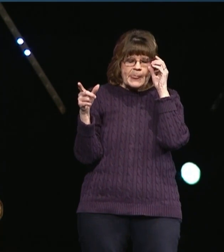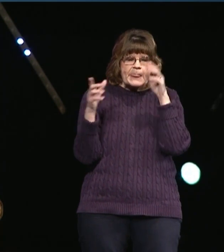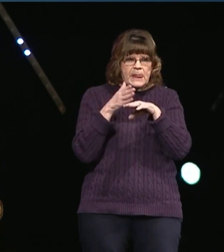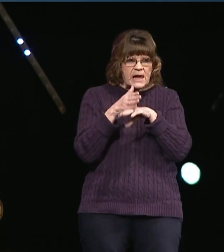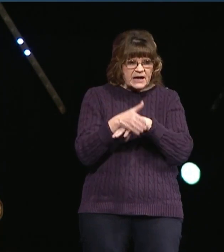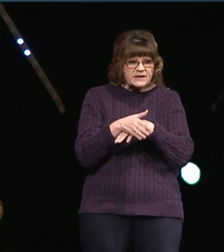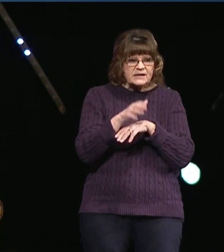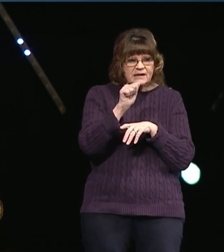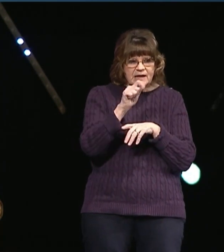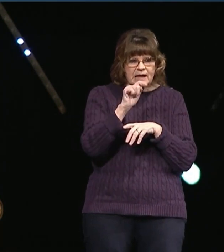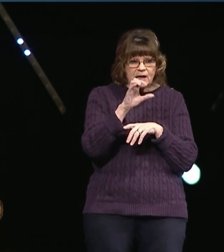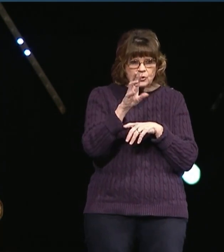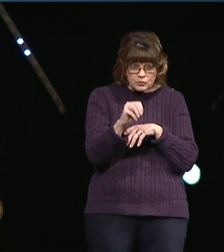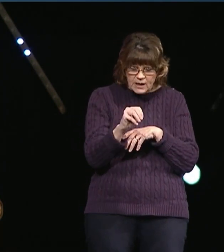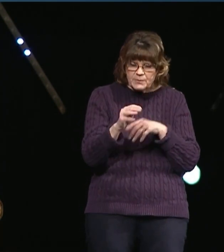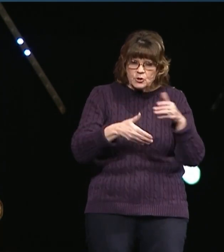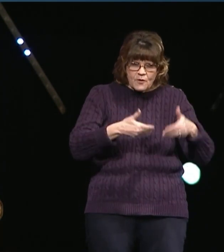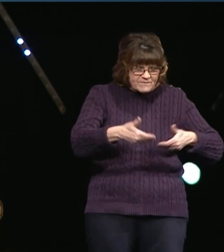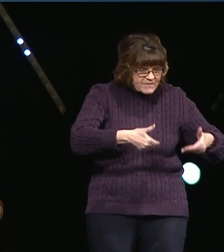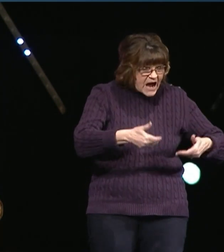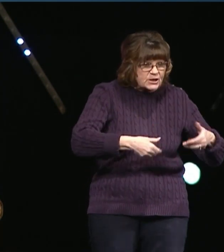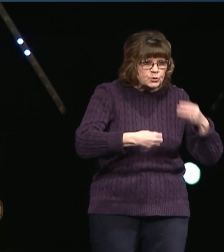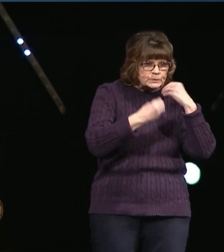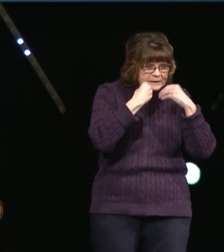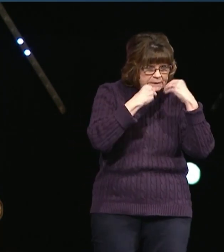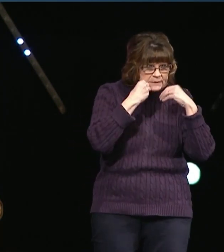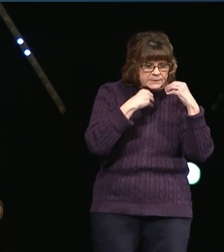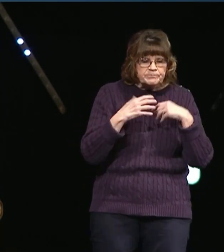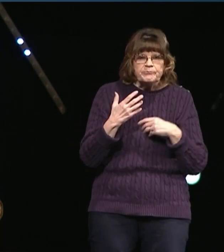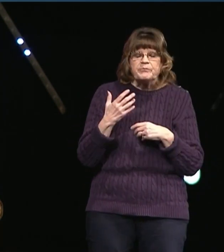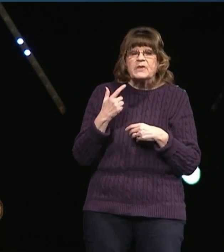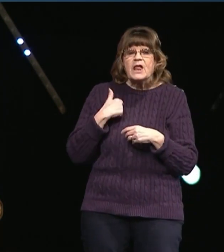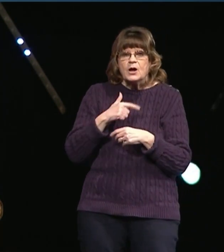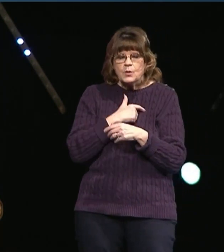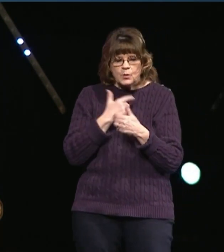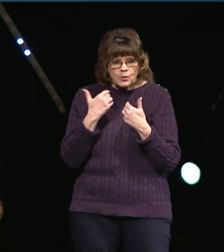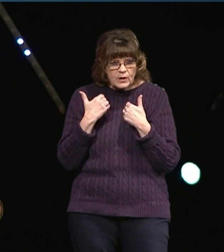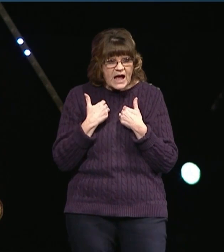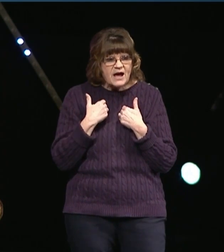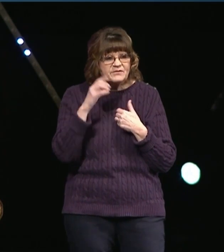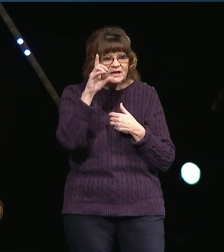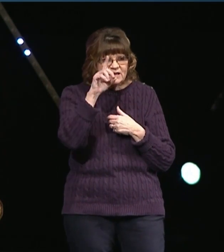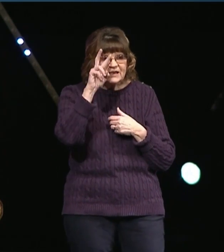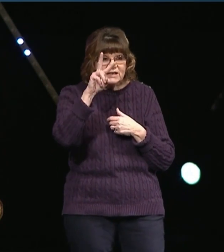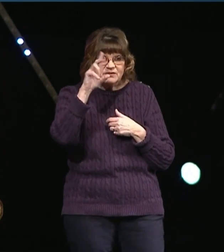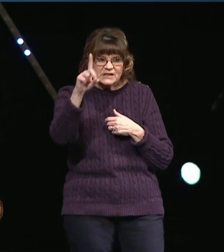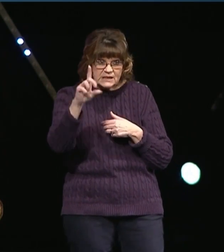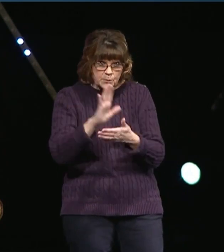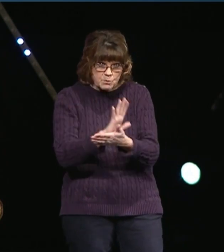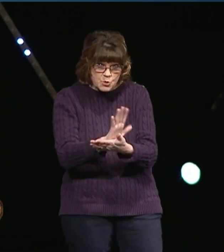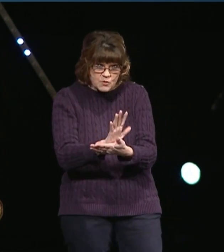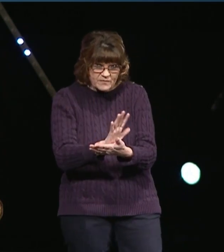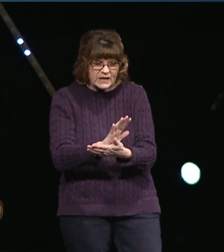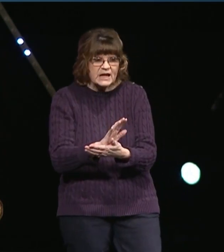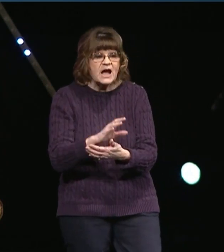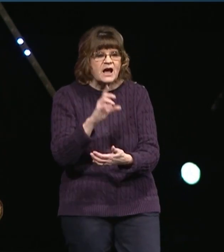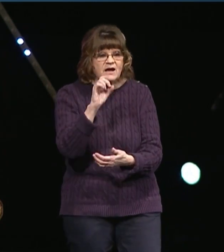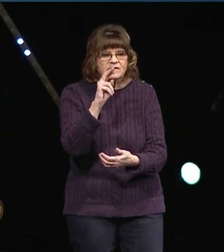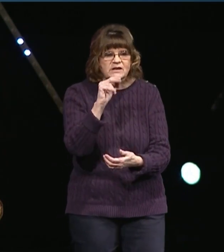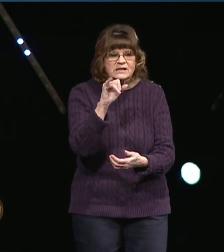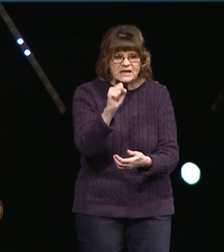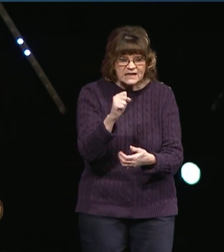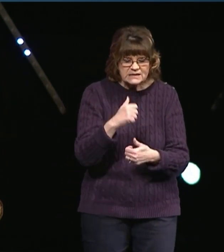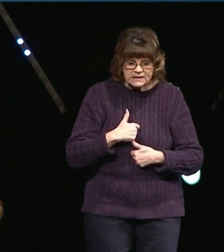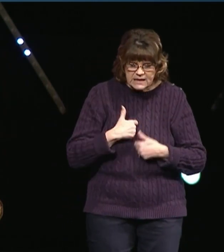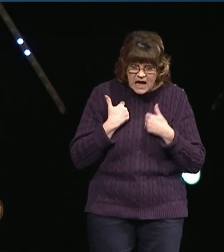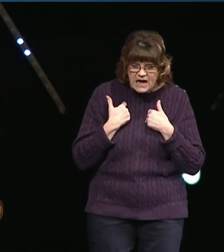afterwards in the atrium, and you're all invited to that. And we also have a DVD, a movie of Dennis's life. Would